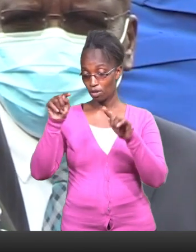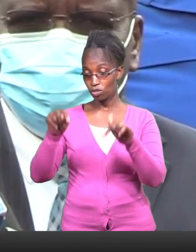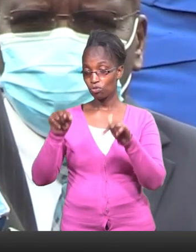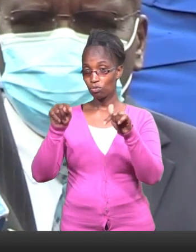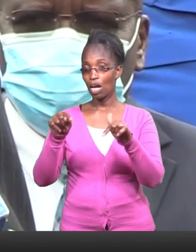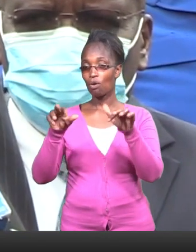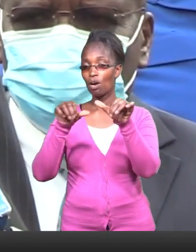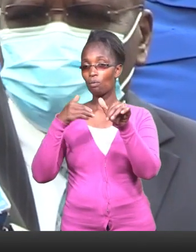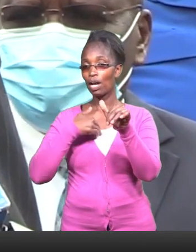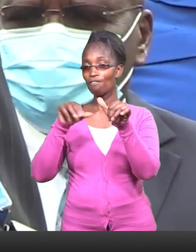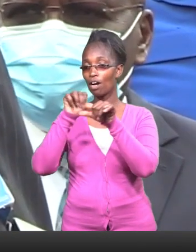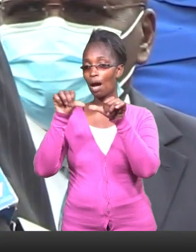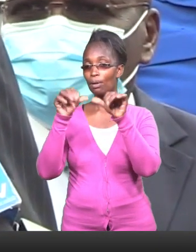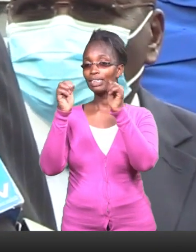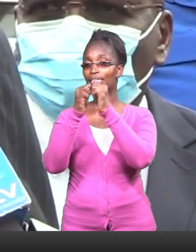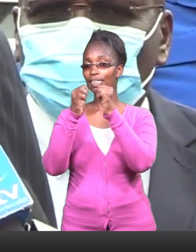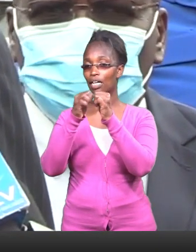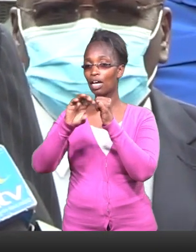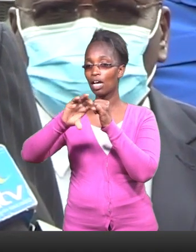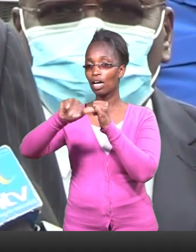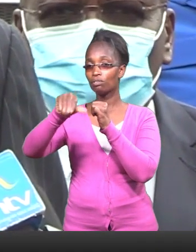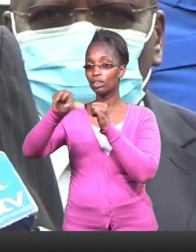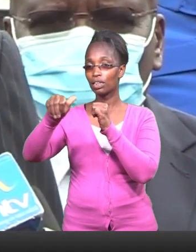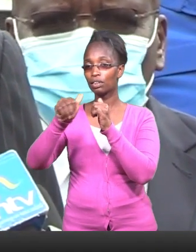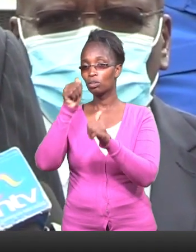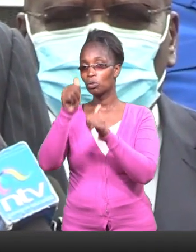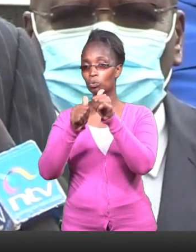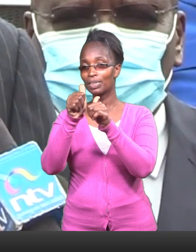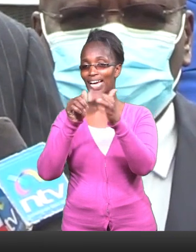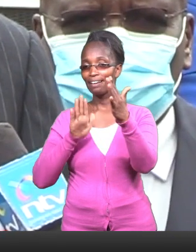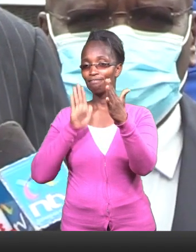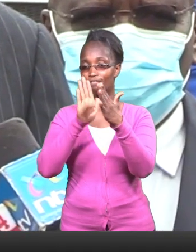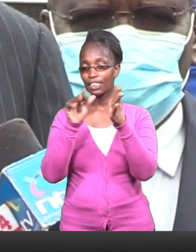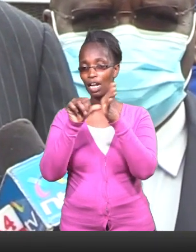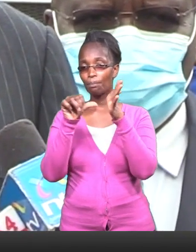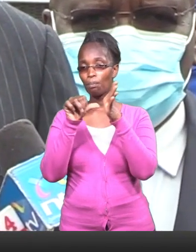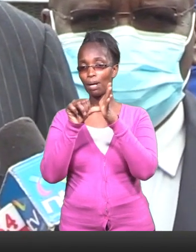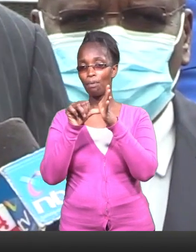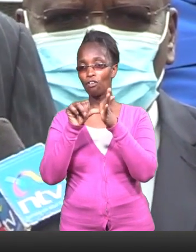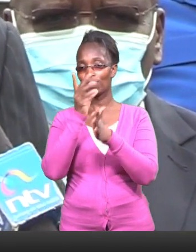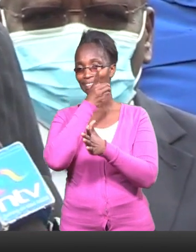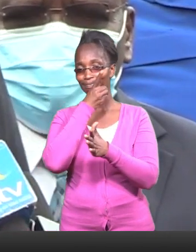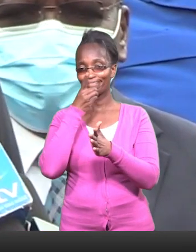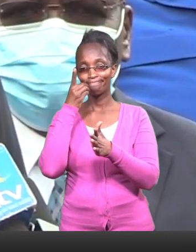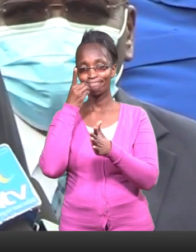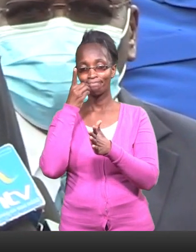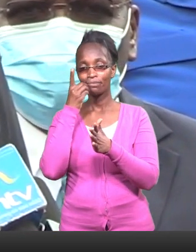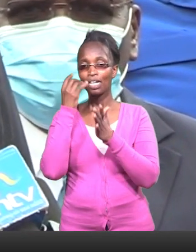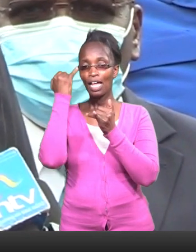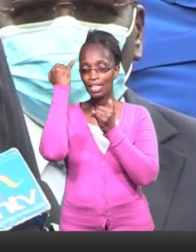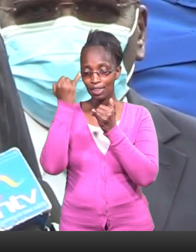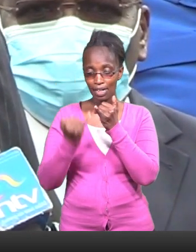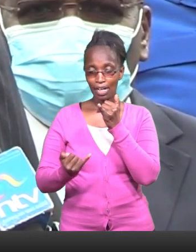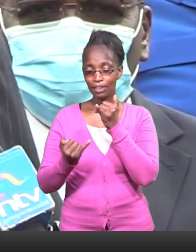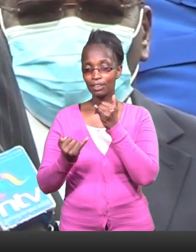So far, we have over 10 counties that are hardest hit by the drought.